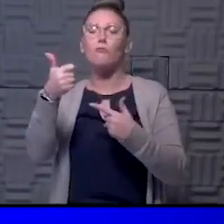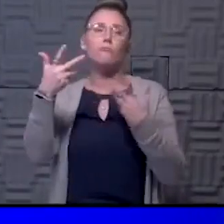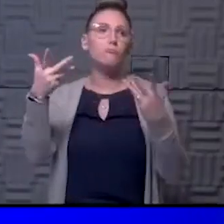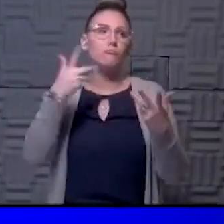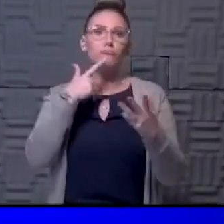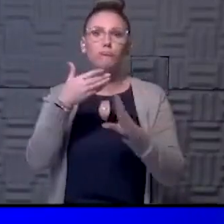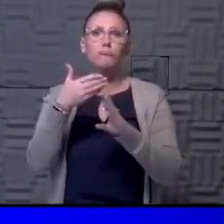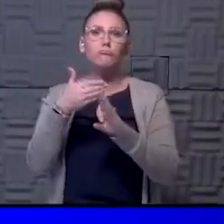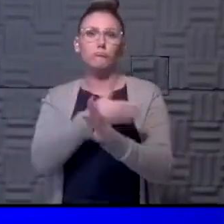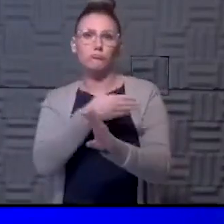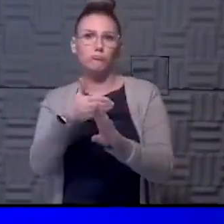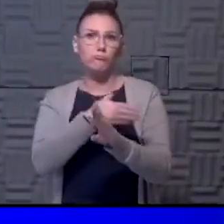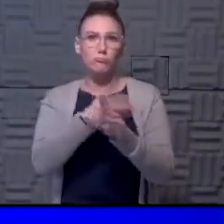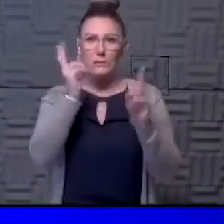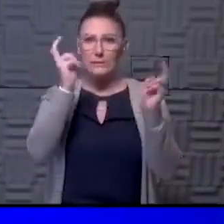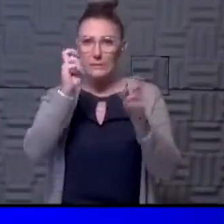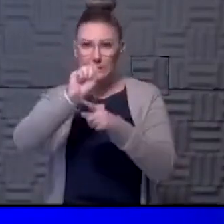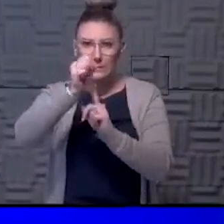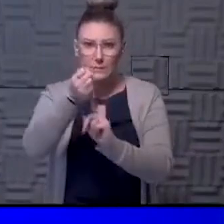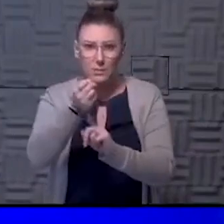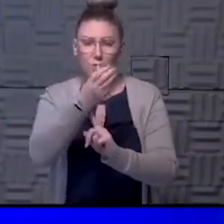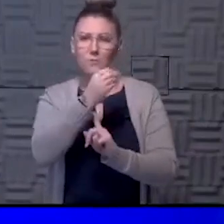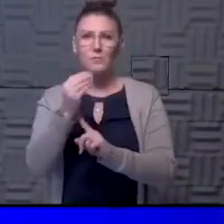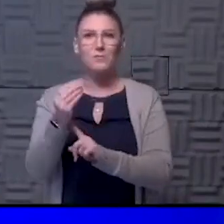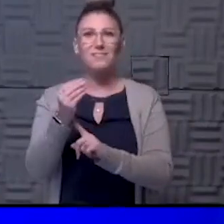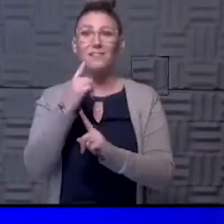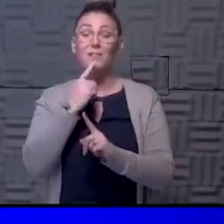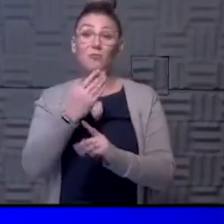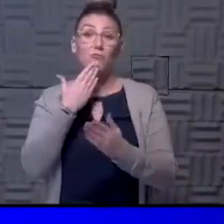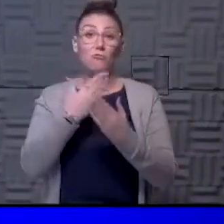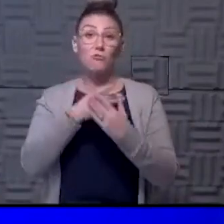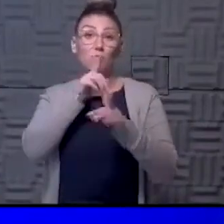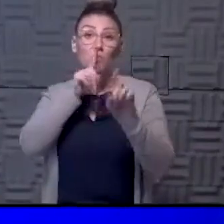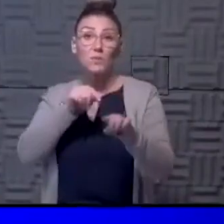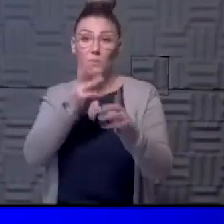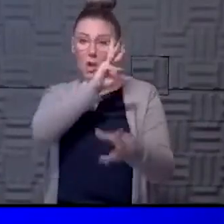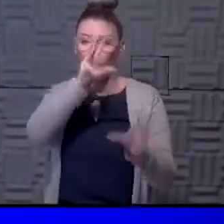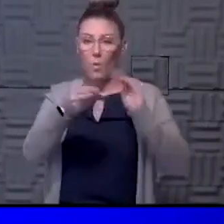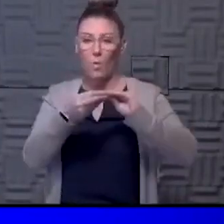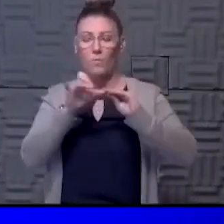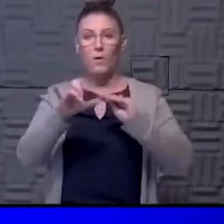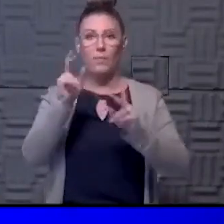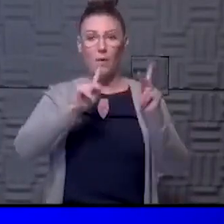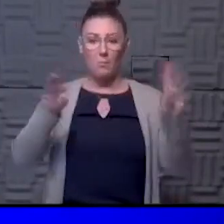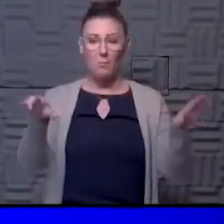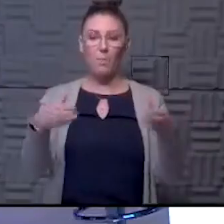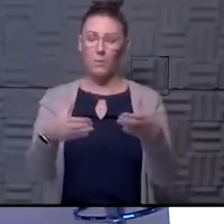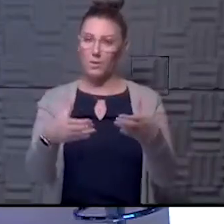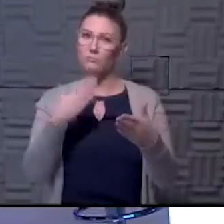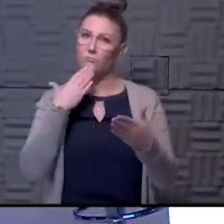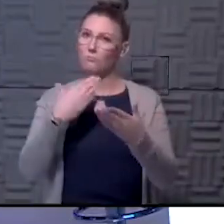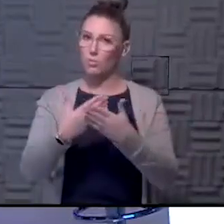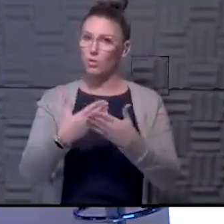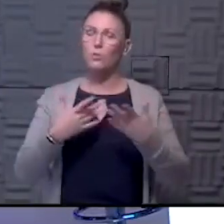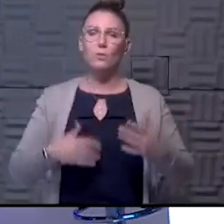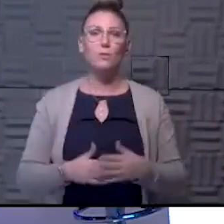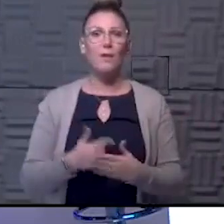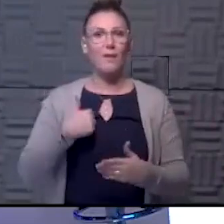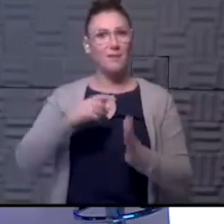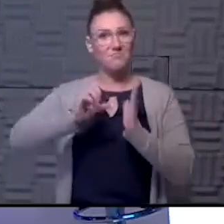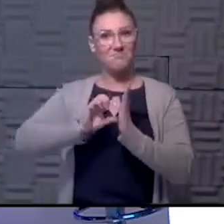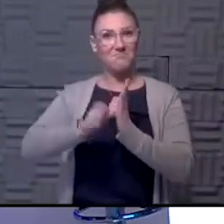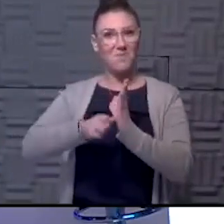had very good response to giving it overall in that population that we've given it to. Yeah, I'm impressed that it